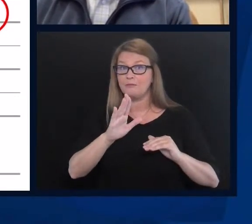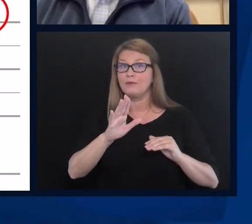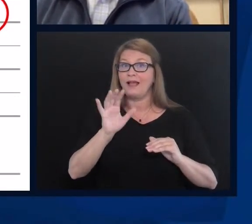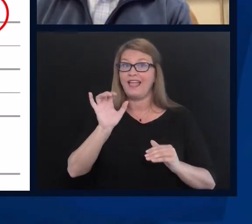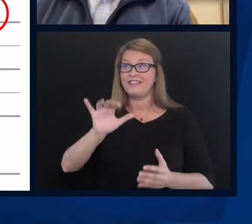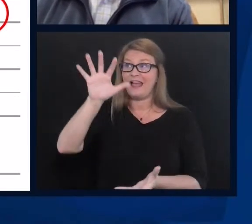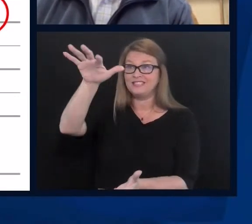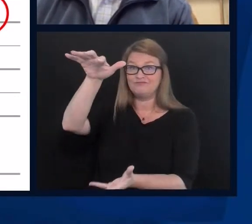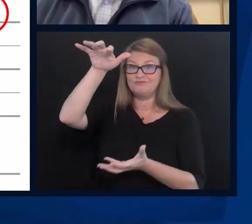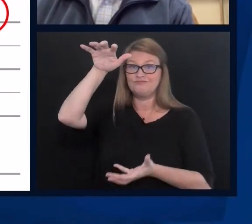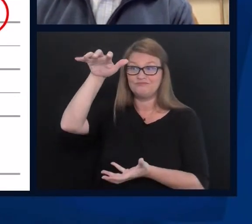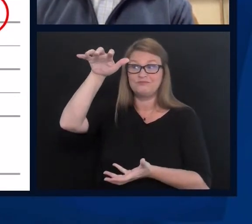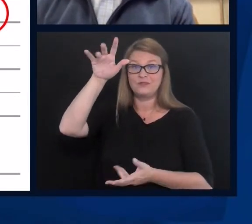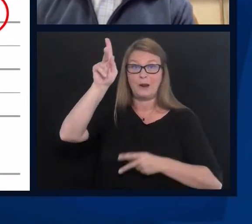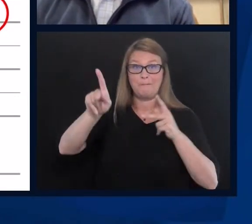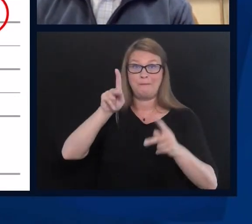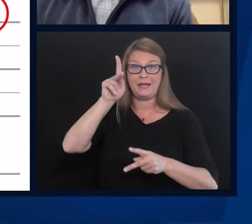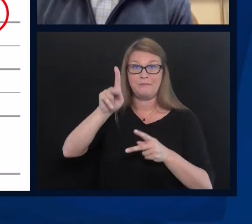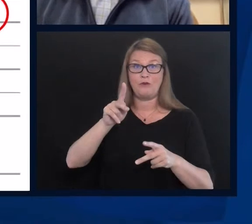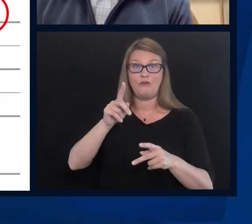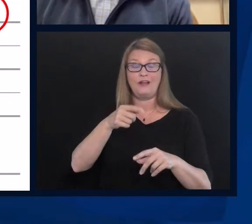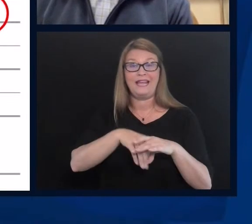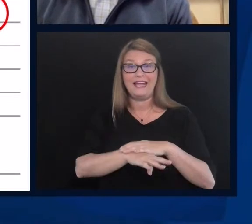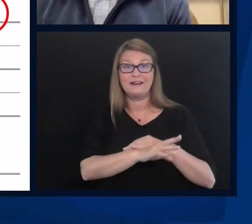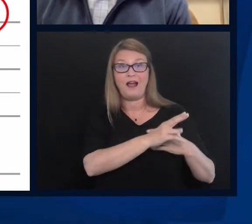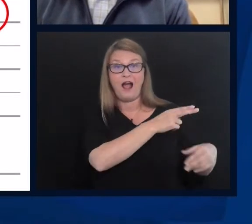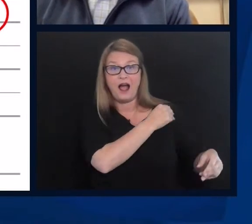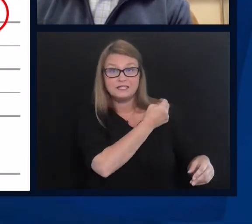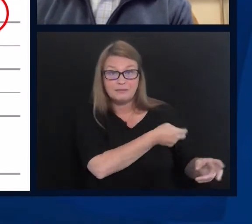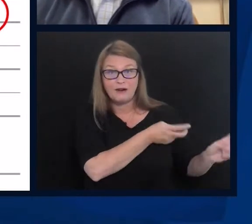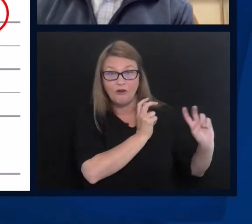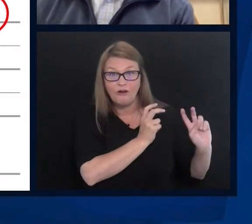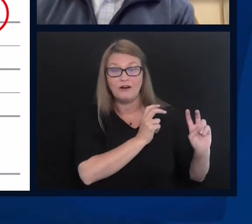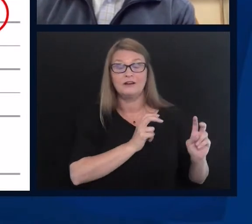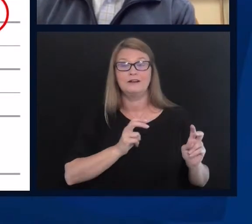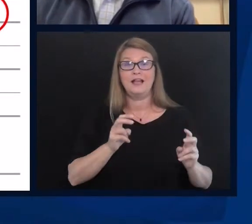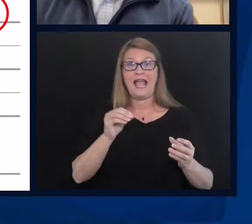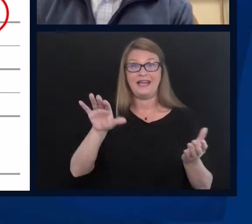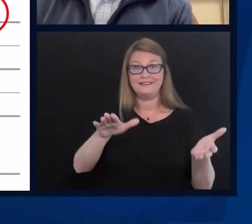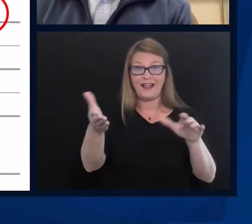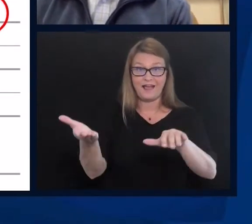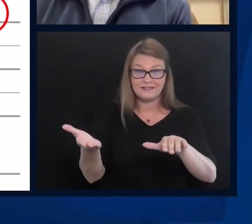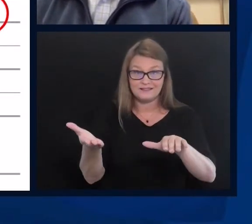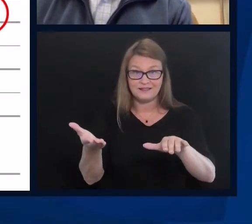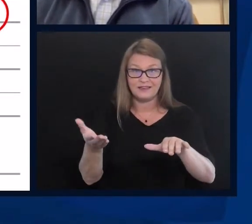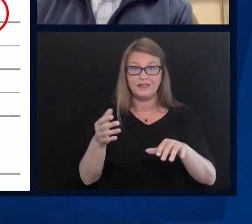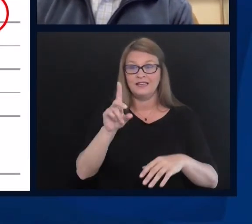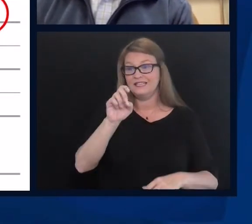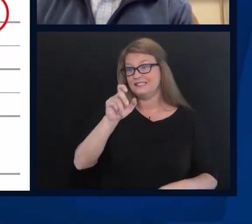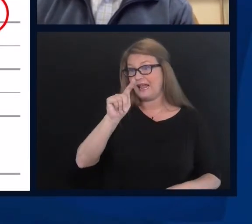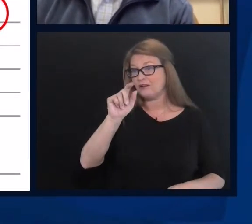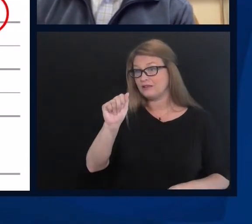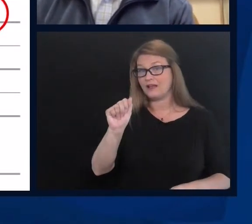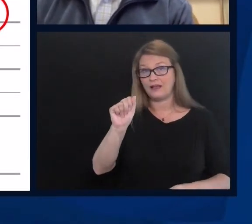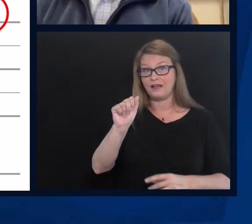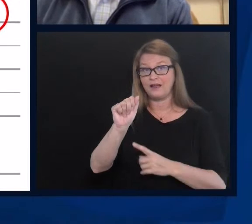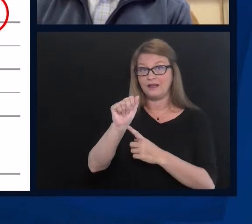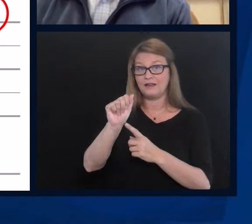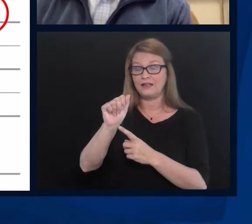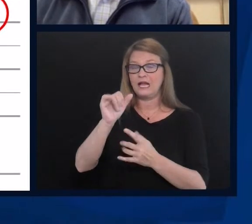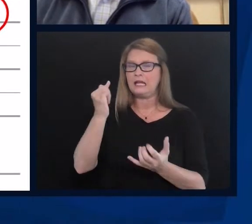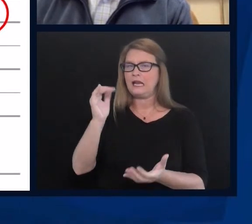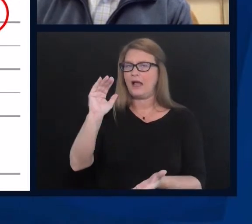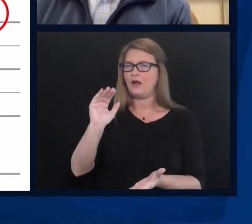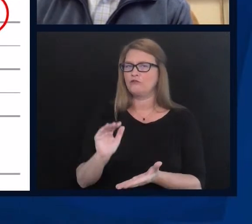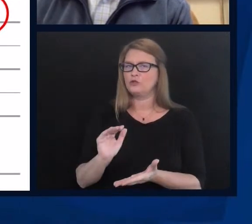bulk of our hospitalizations and the bulk still of our deaths, even though Delta variant has reduced that to